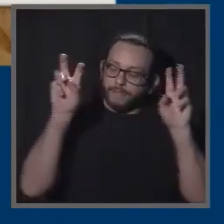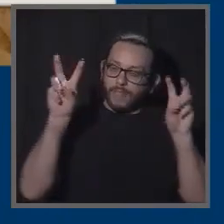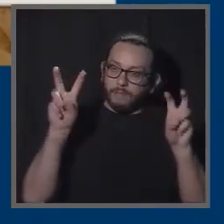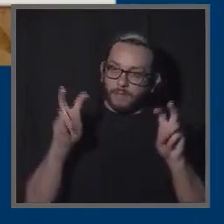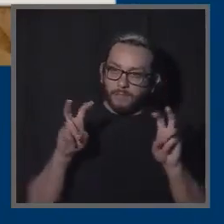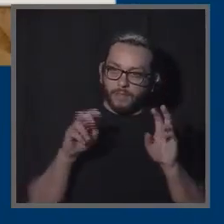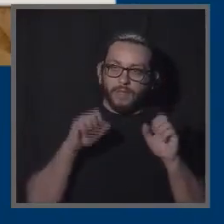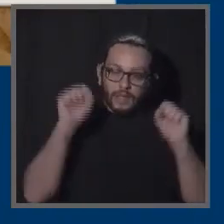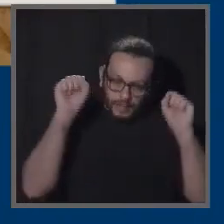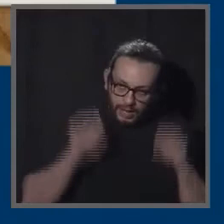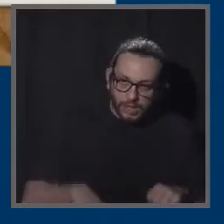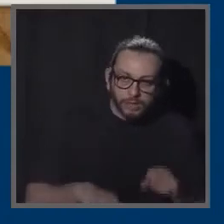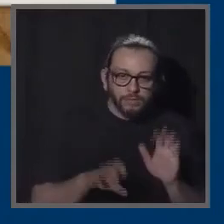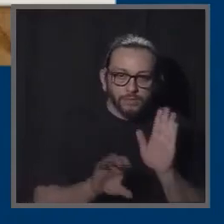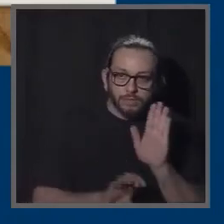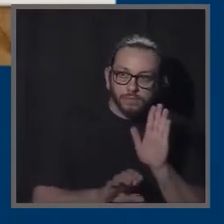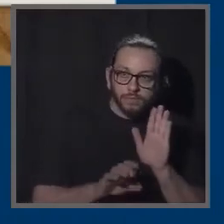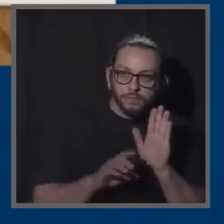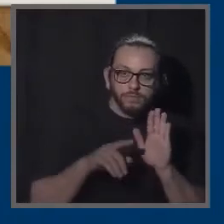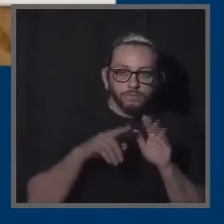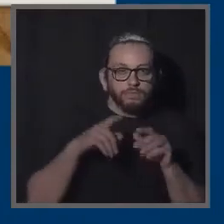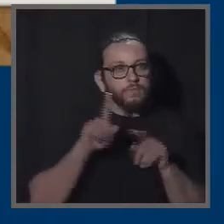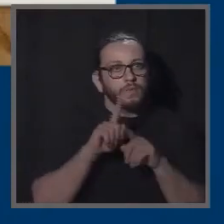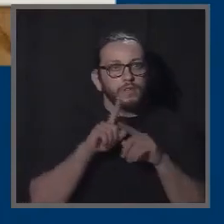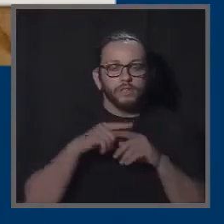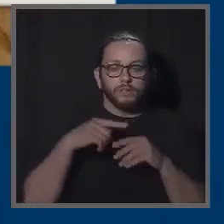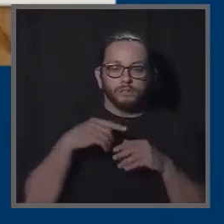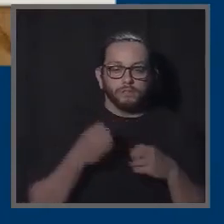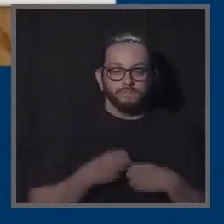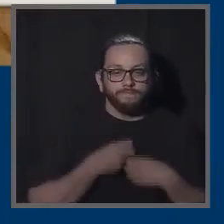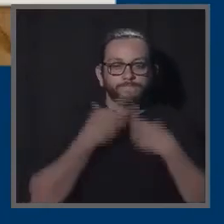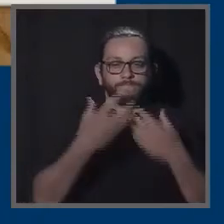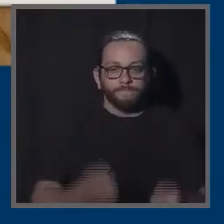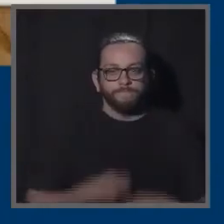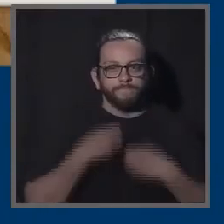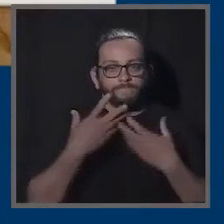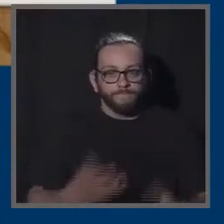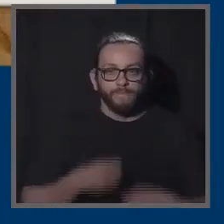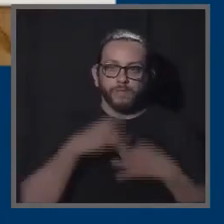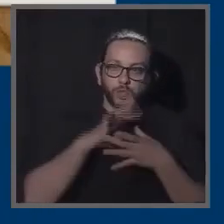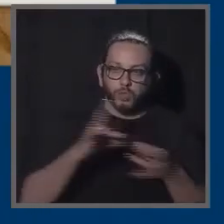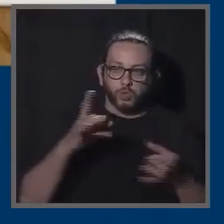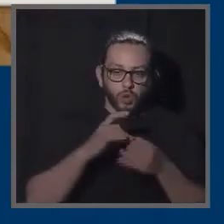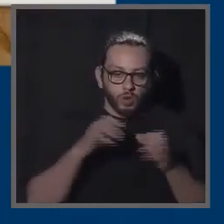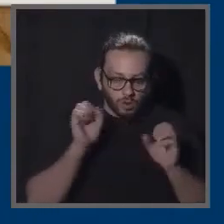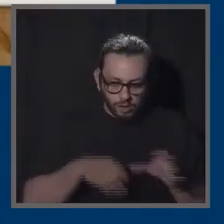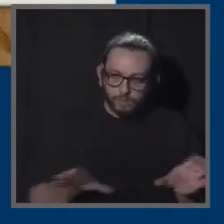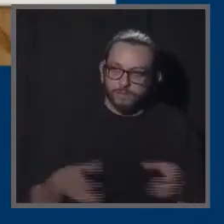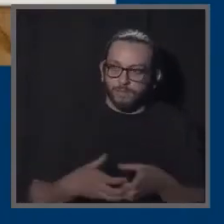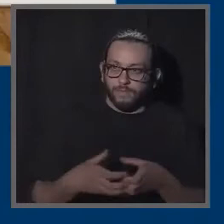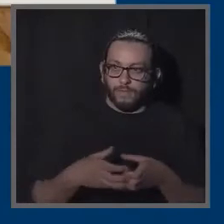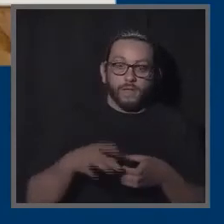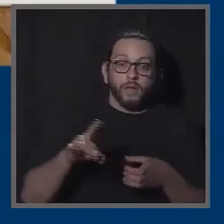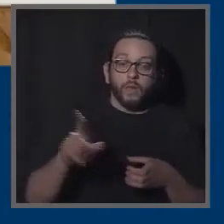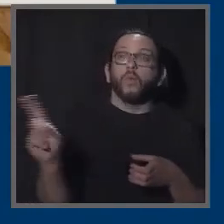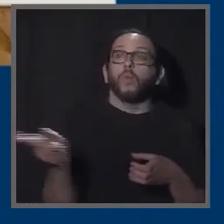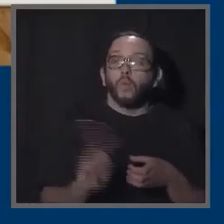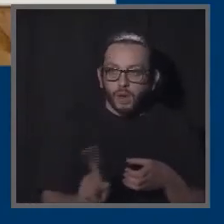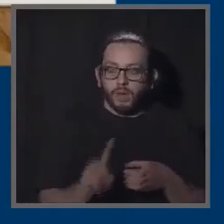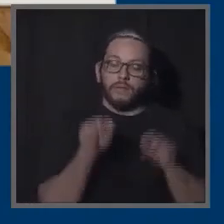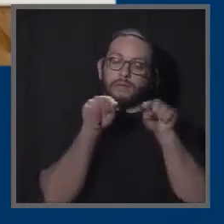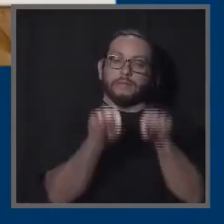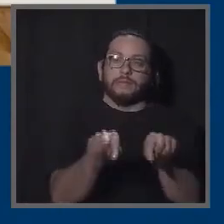new stories about where we're going together? That's one of the key needs of this time, and that's one of the key things that